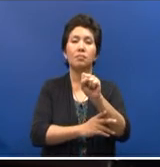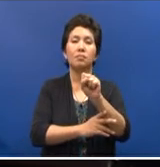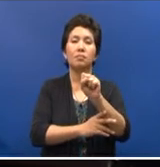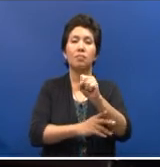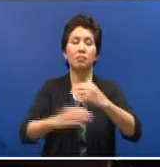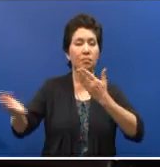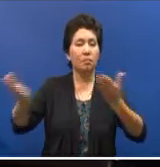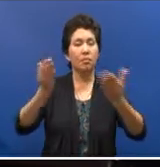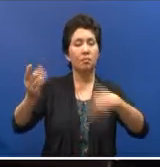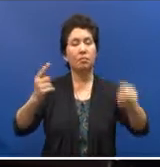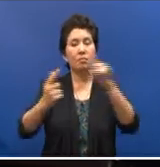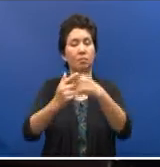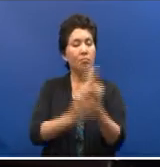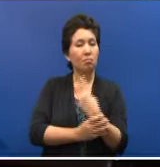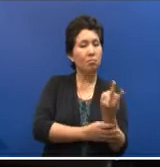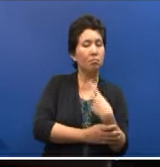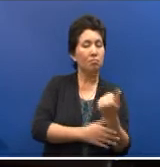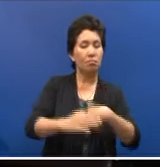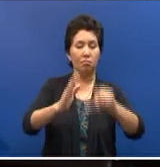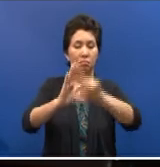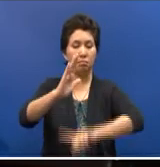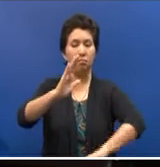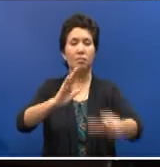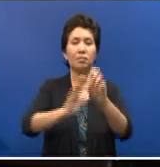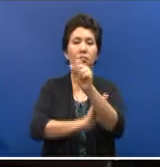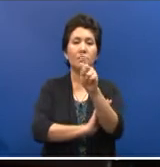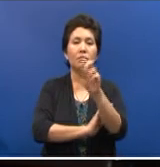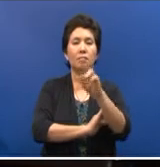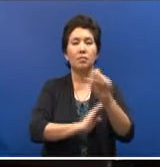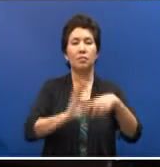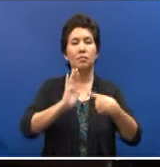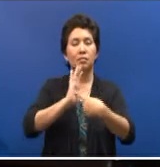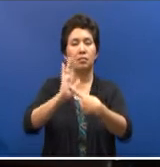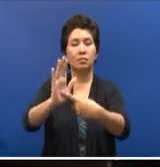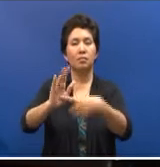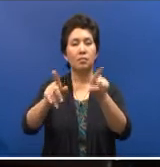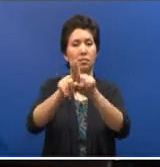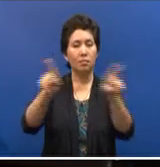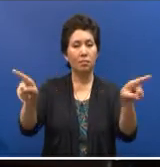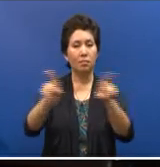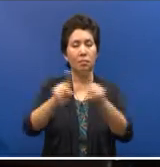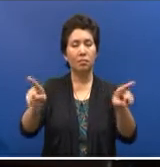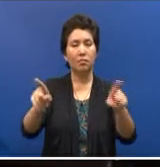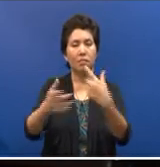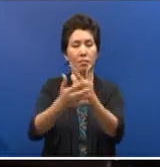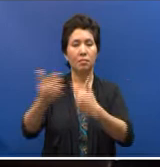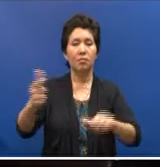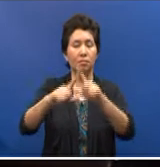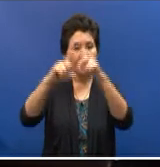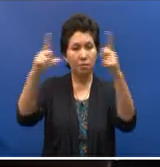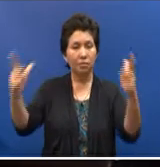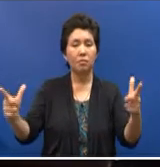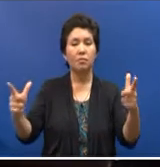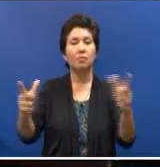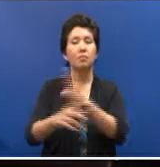dressed compared to those of lower status. Okay, so it shows their difference from the people at large.